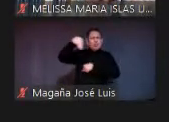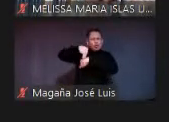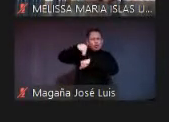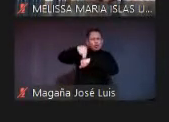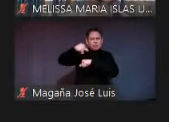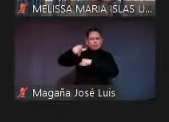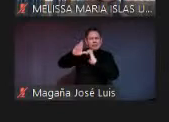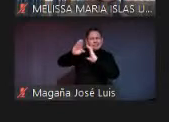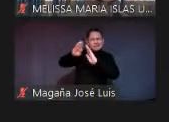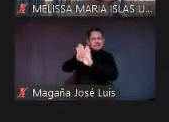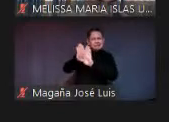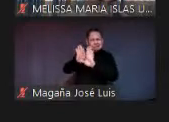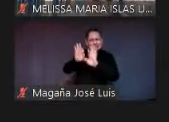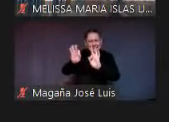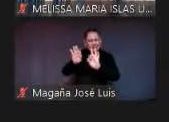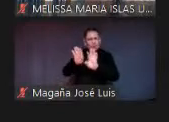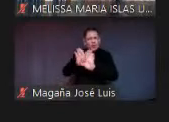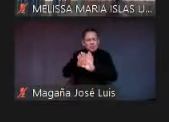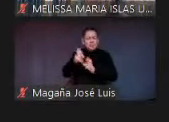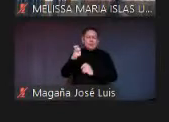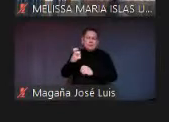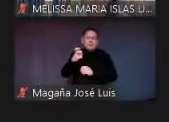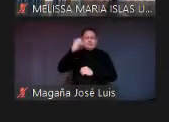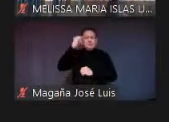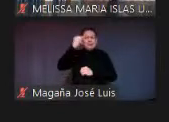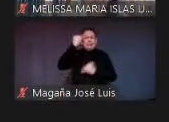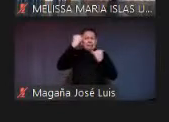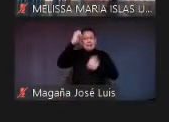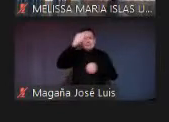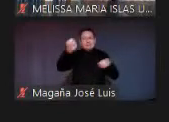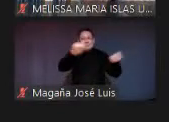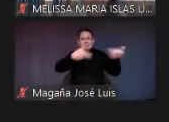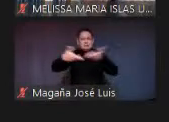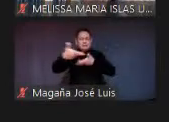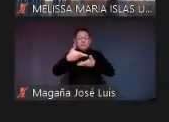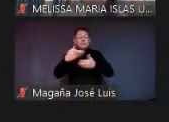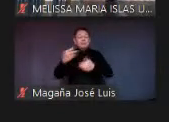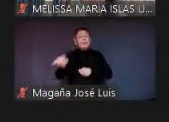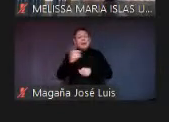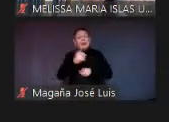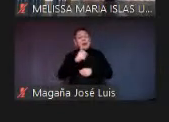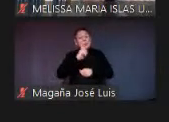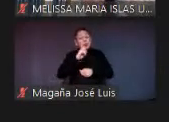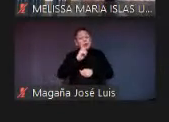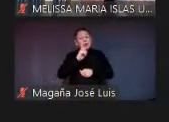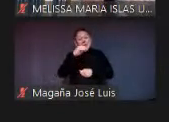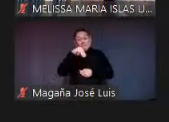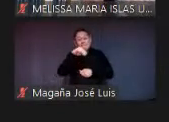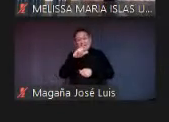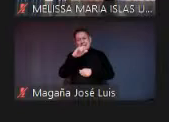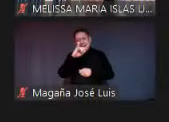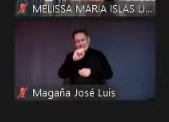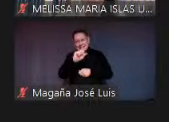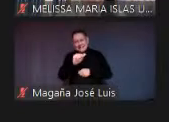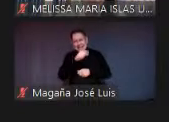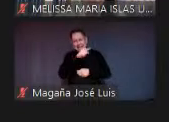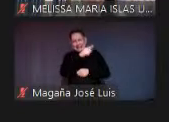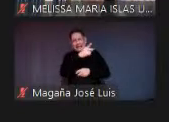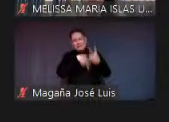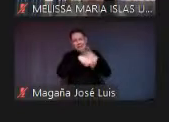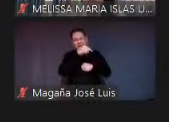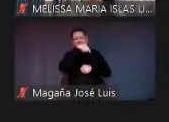to strengthen the training processes of healthcare professionals. Let me greet Dr. Melissa Islas, representing the